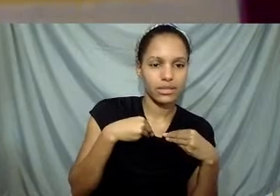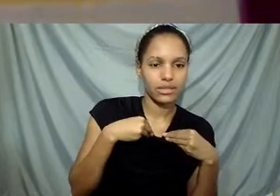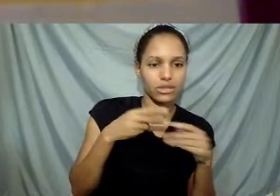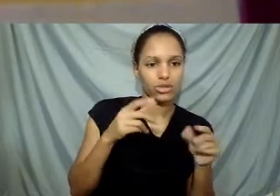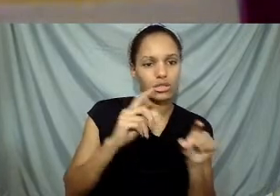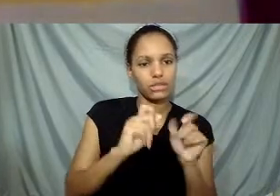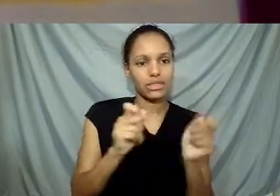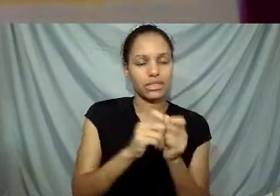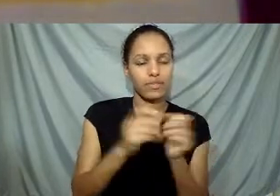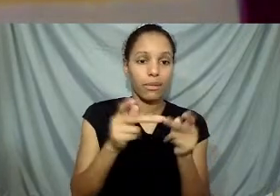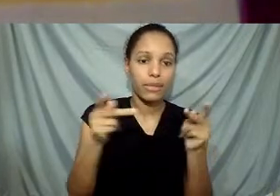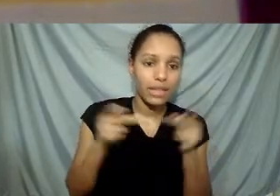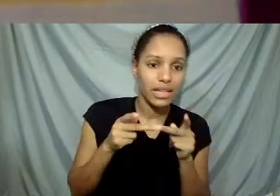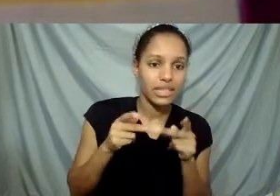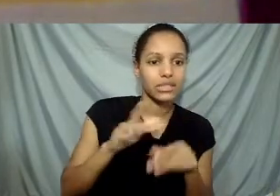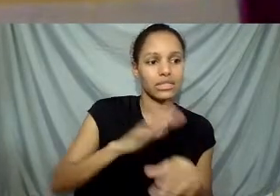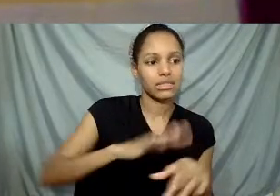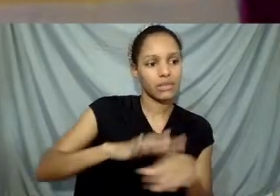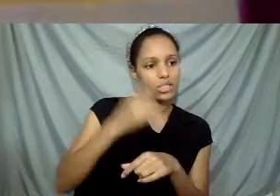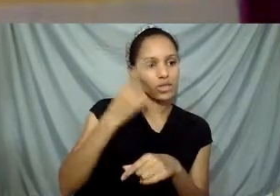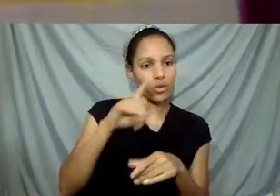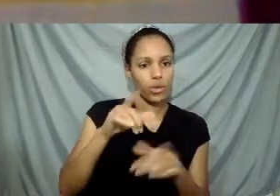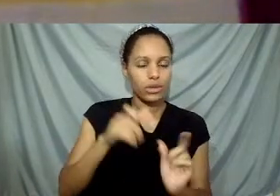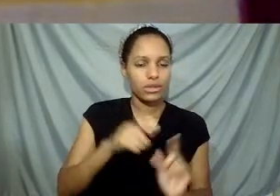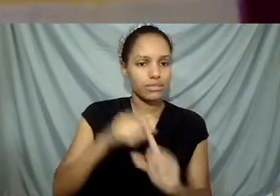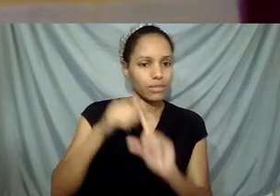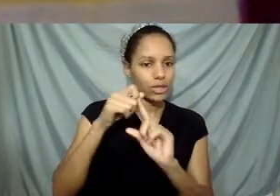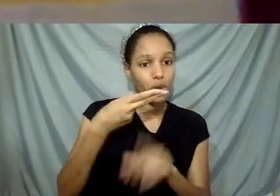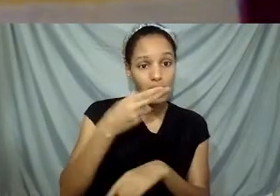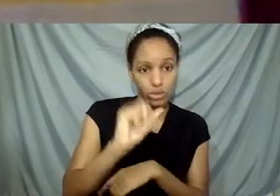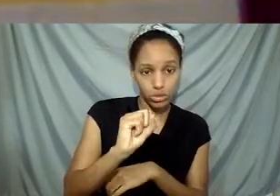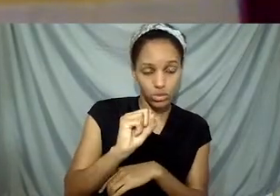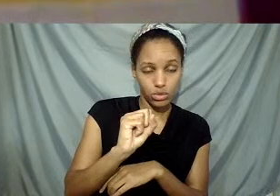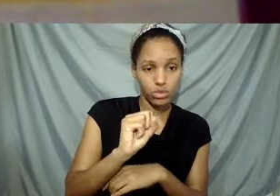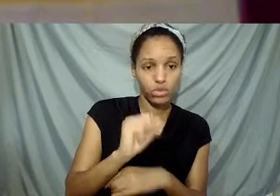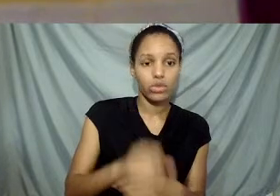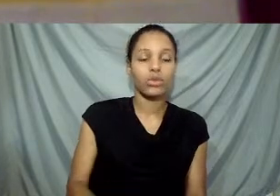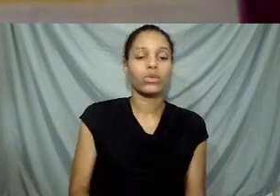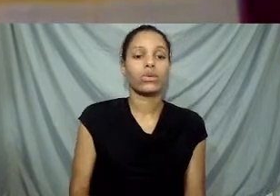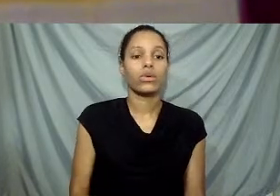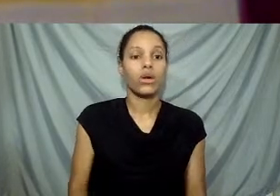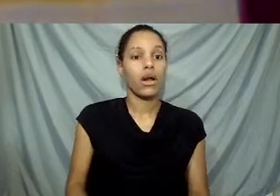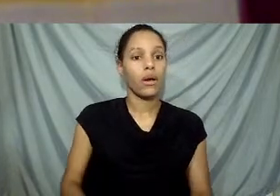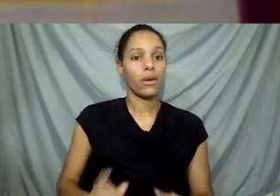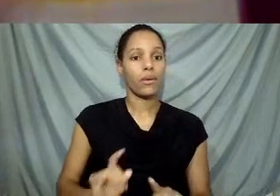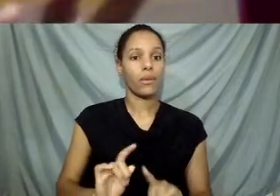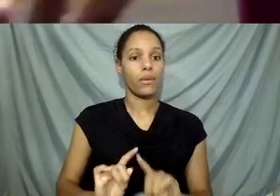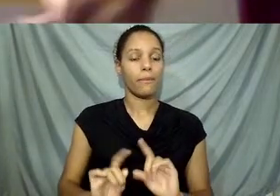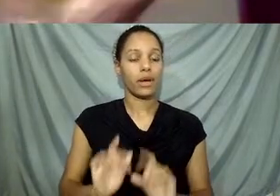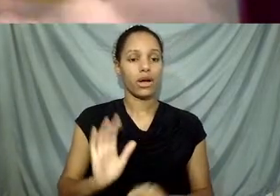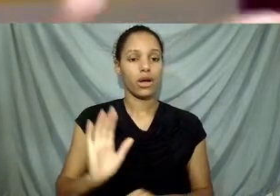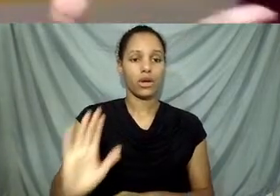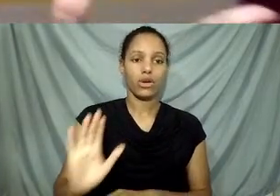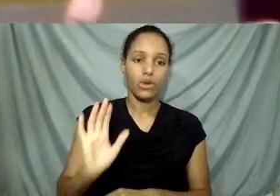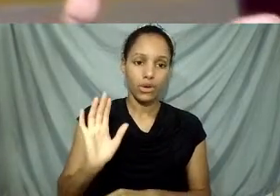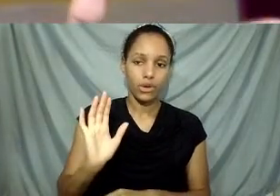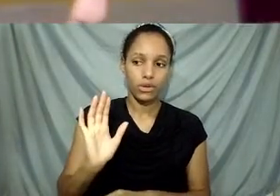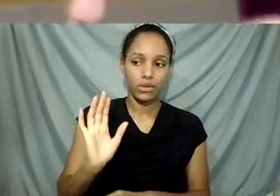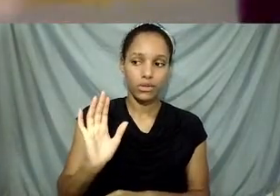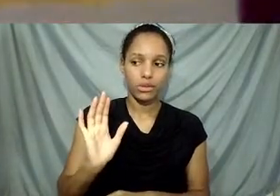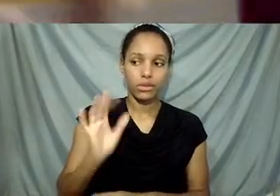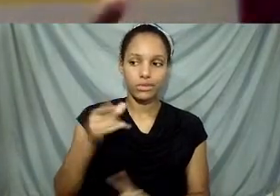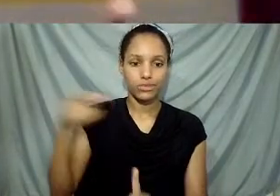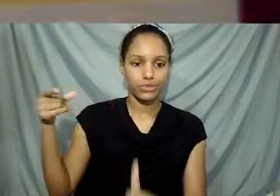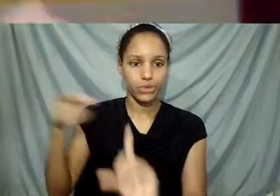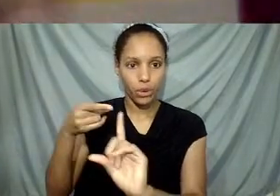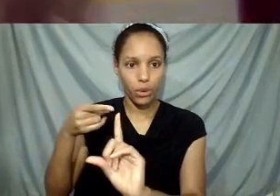places and spaces to prepare yourself for a specialized high school. And so her aspirations at that time was